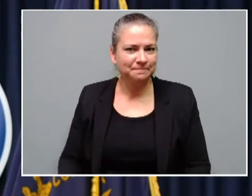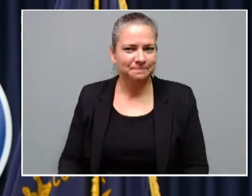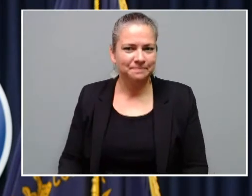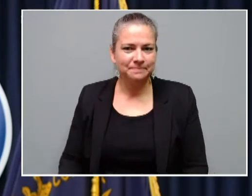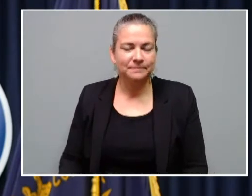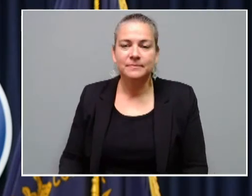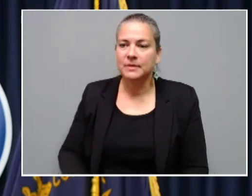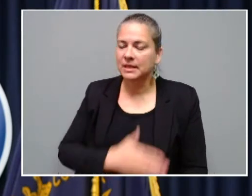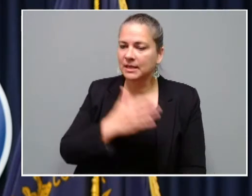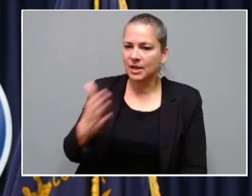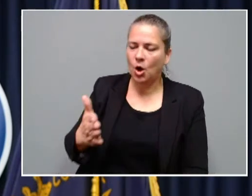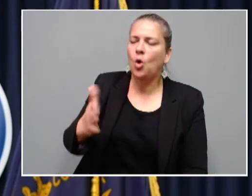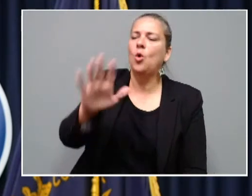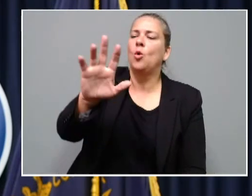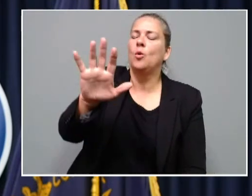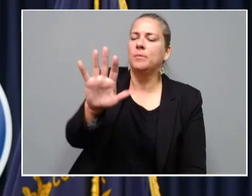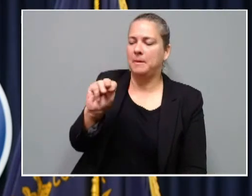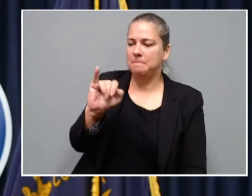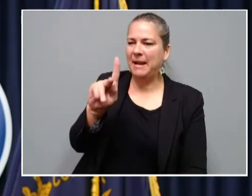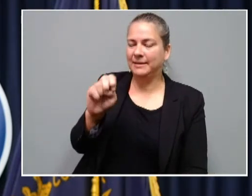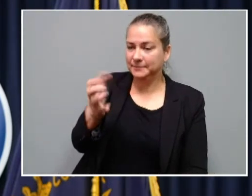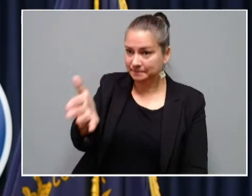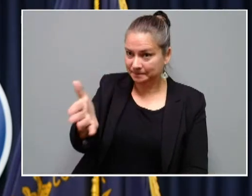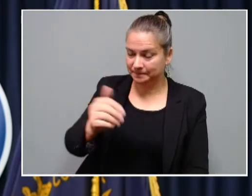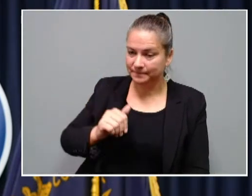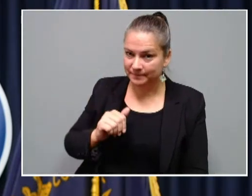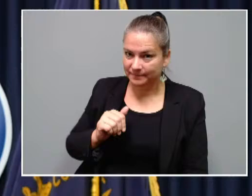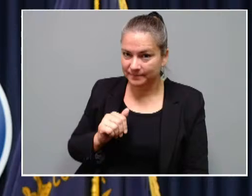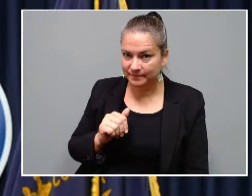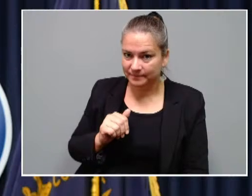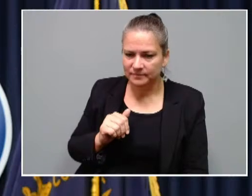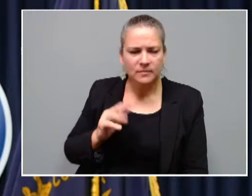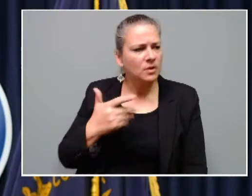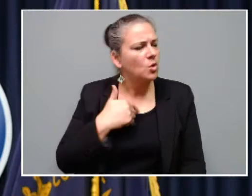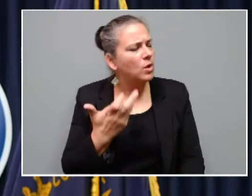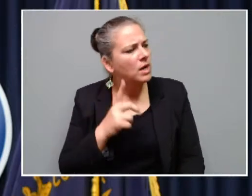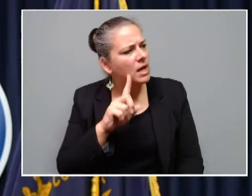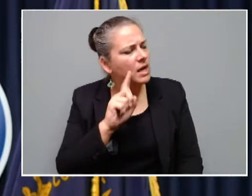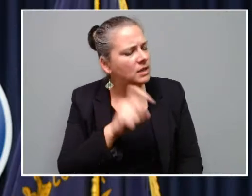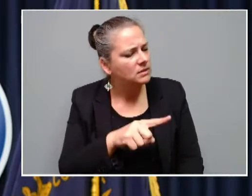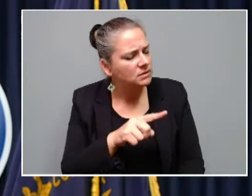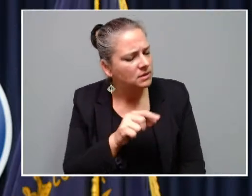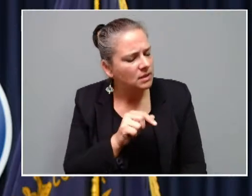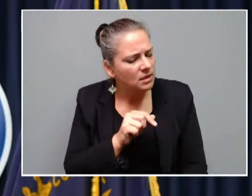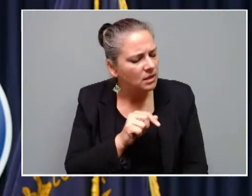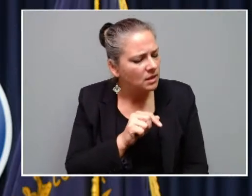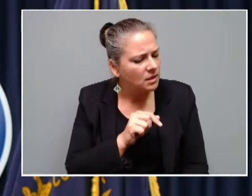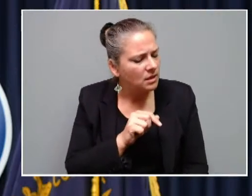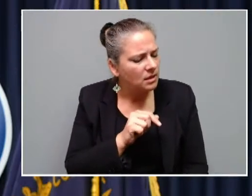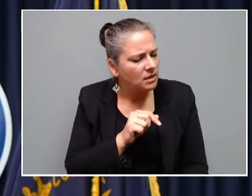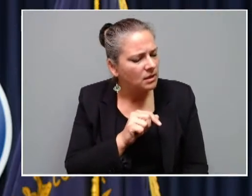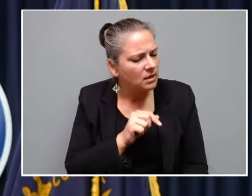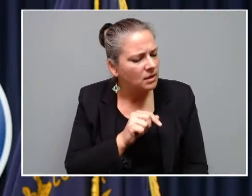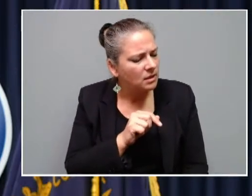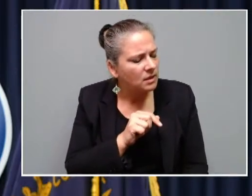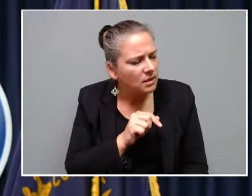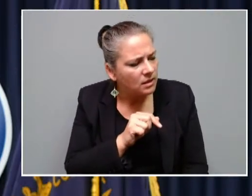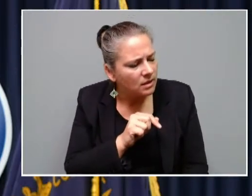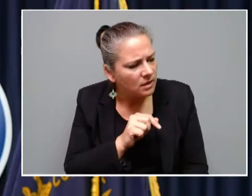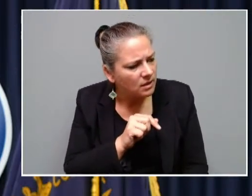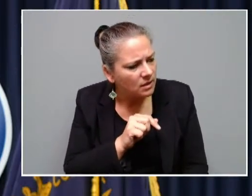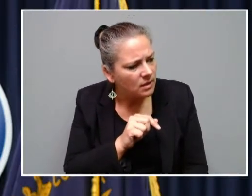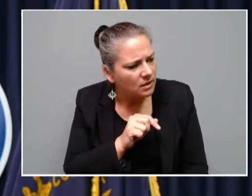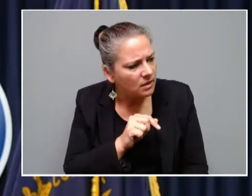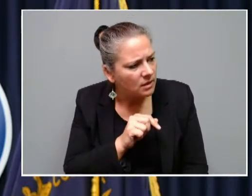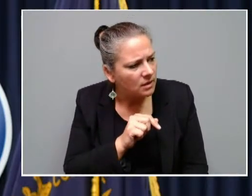Skipped right over Mike Valenti. Wanted to ask a question about two bills that are kind of hanging in limbo in DC: